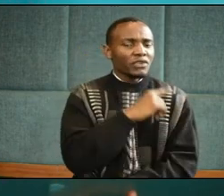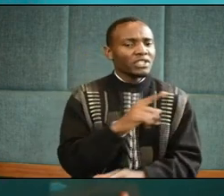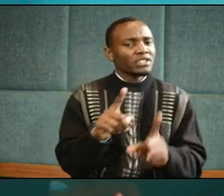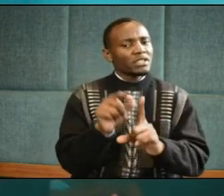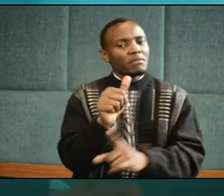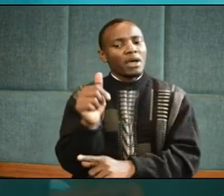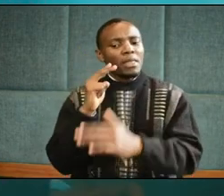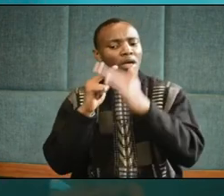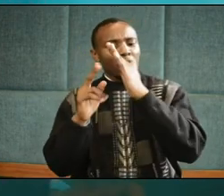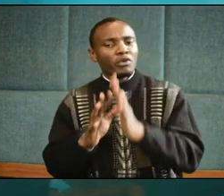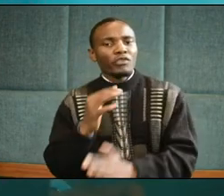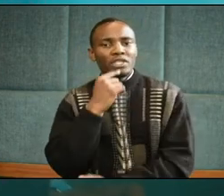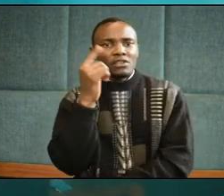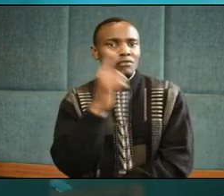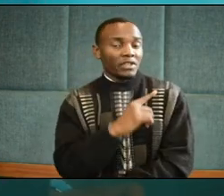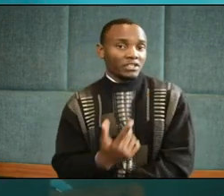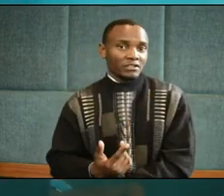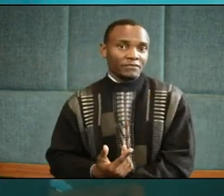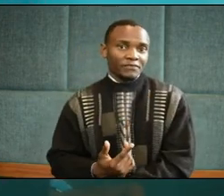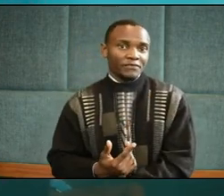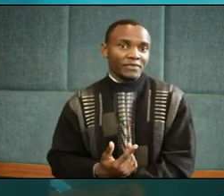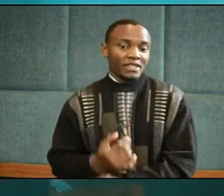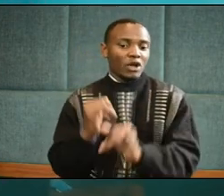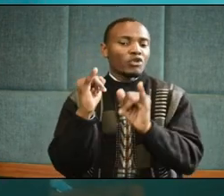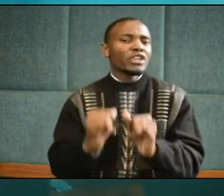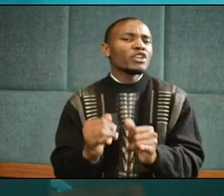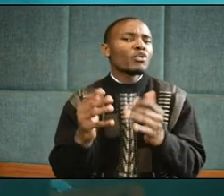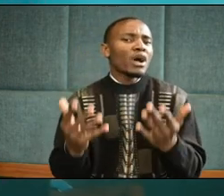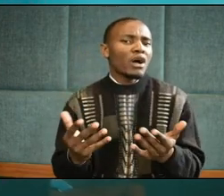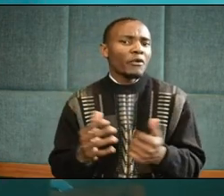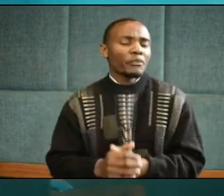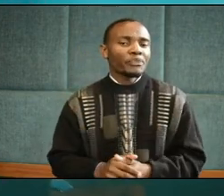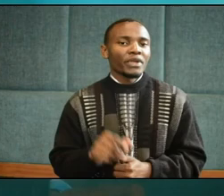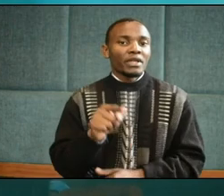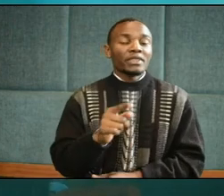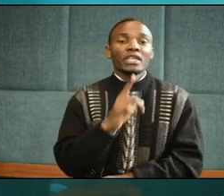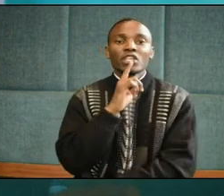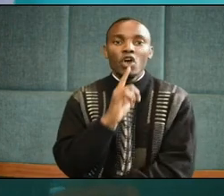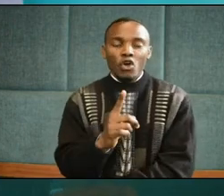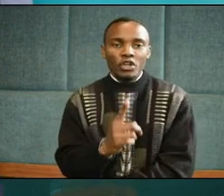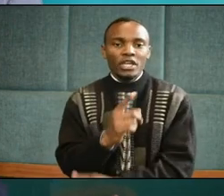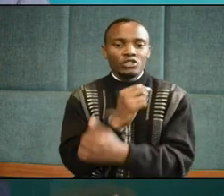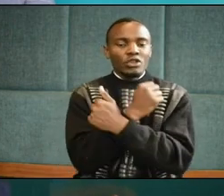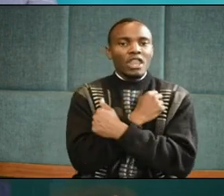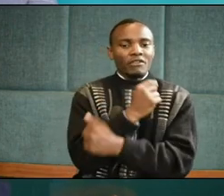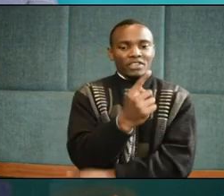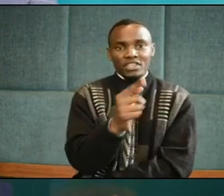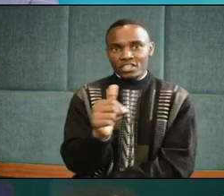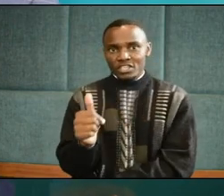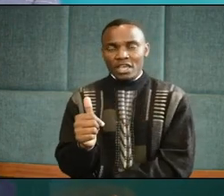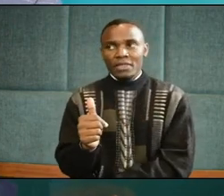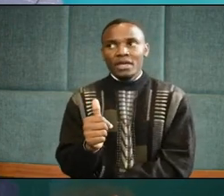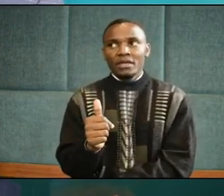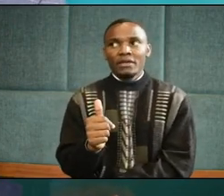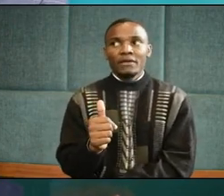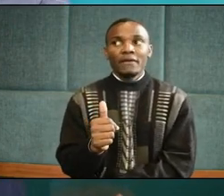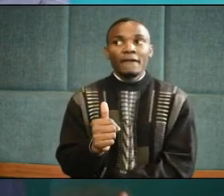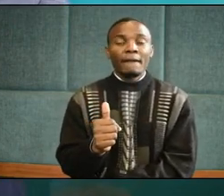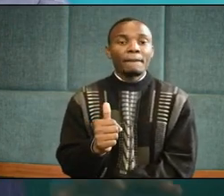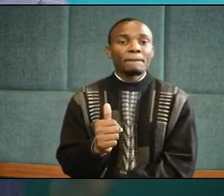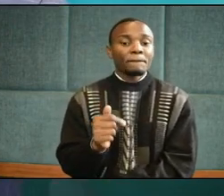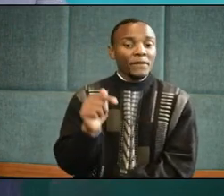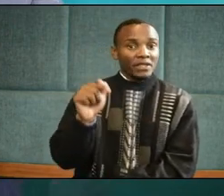other prophets. Now, the command to love each other, which is the mark of the followers of Jesus